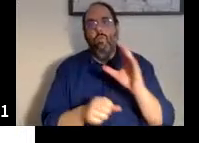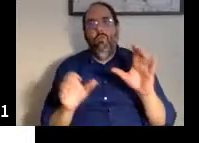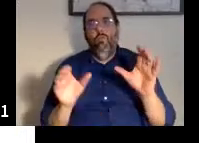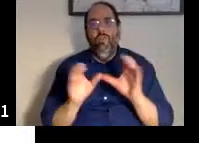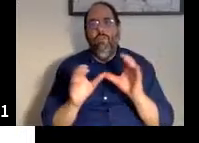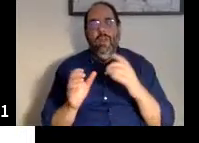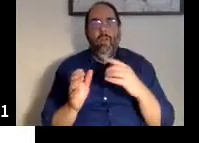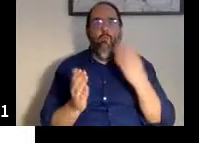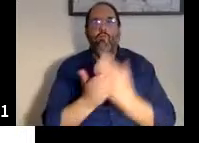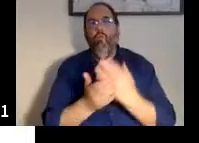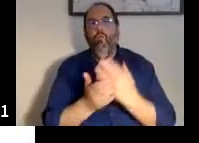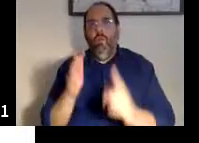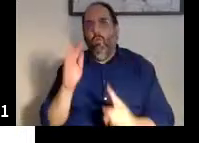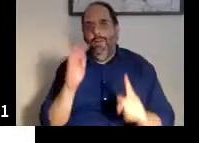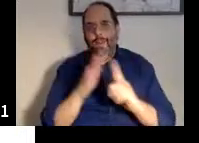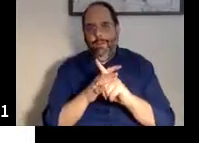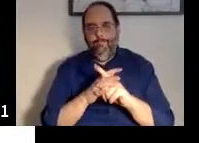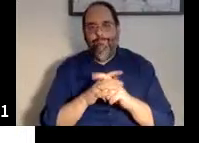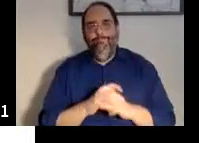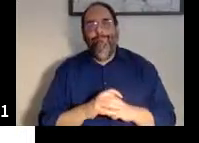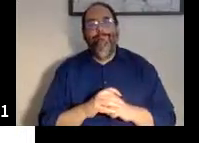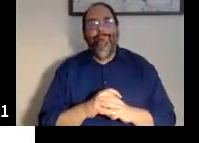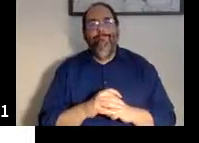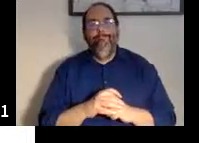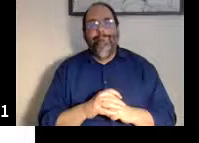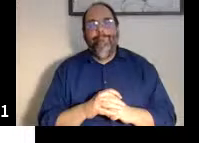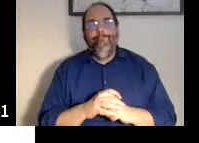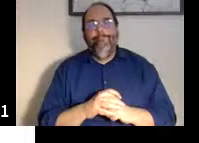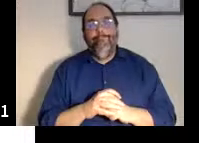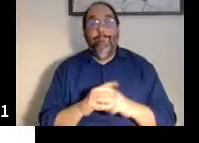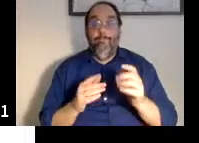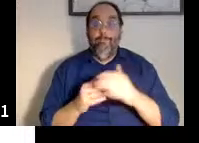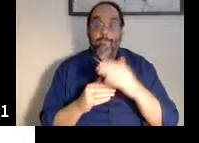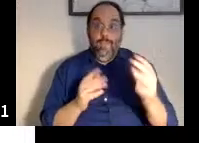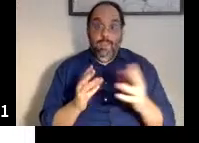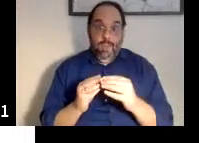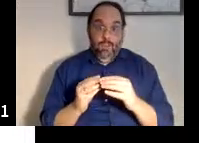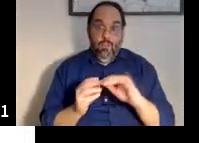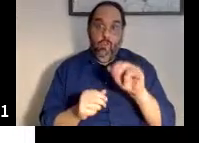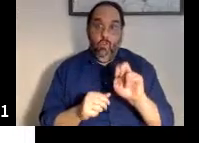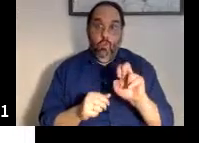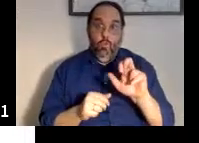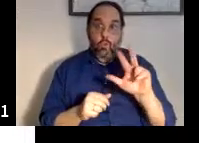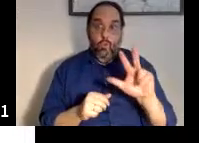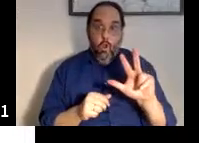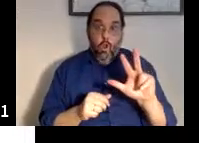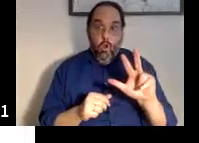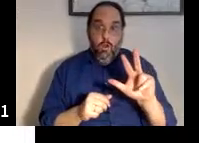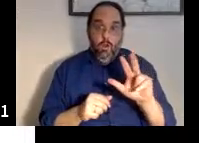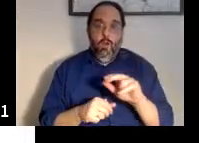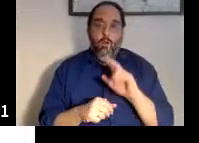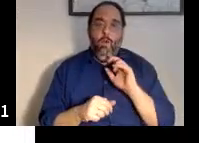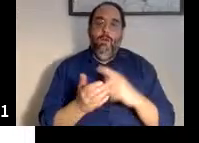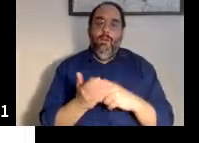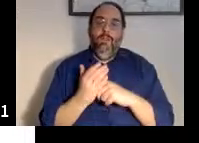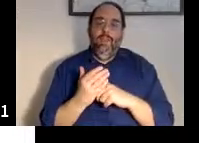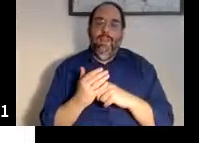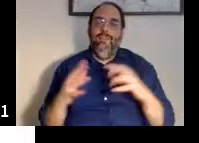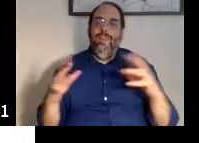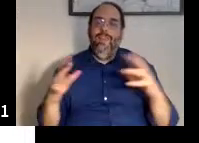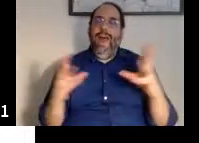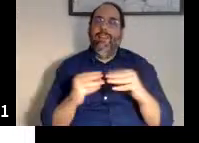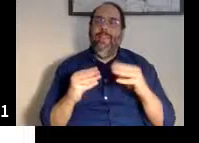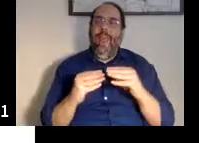of attendance for today's session as well. Our next session is on June 3rd, and it will discuss assembly